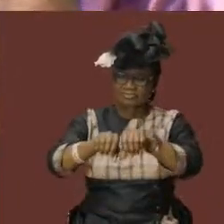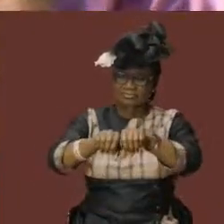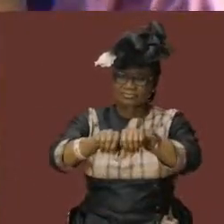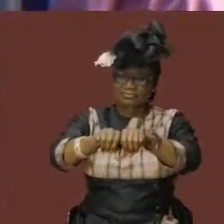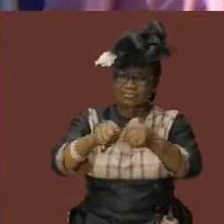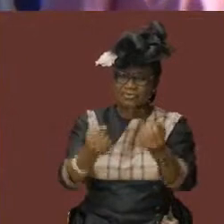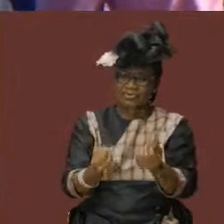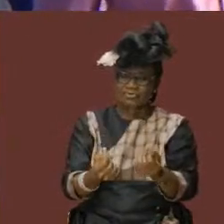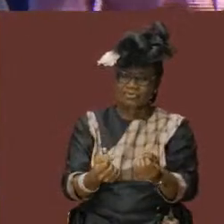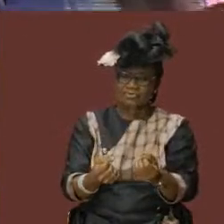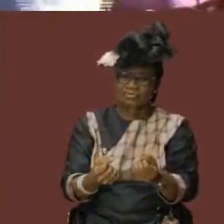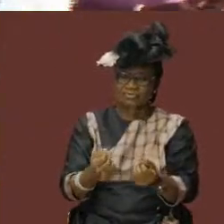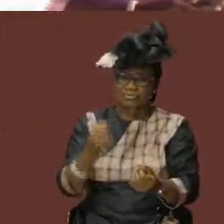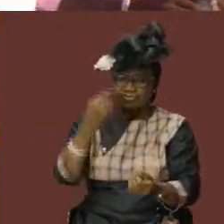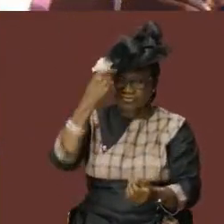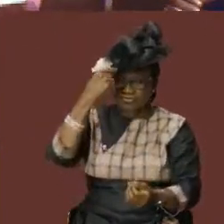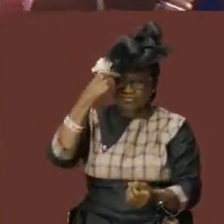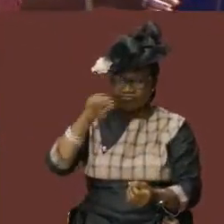broken for